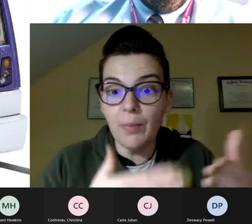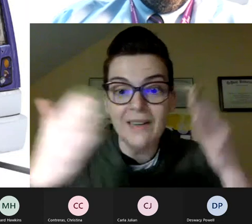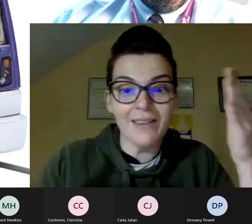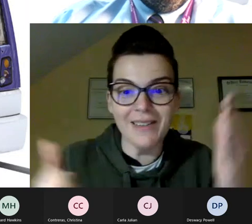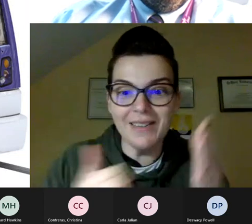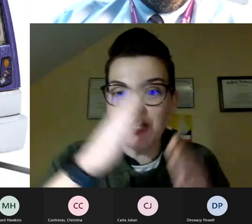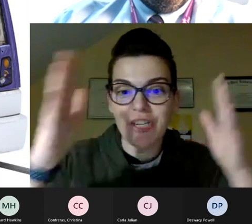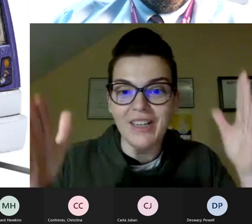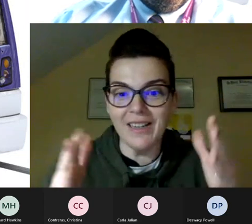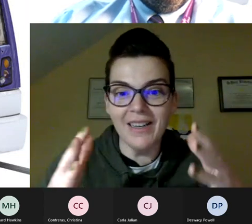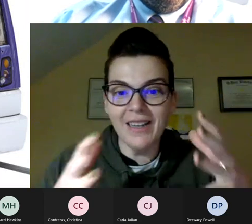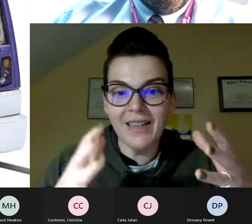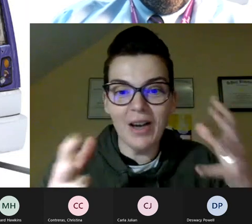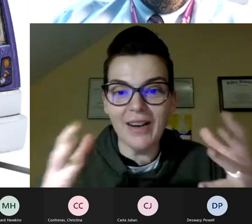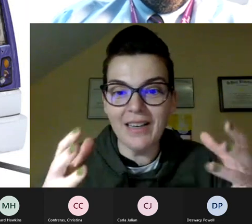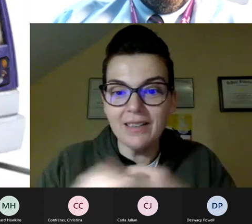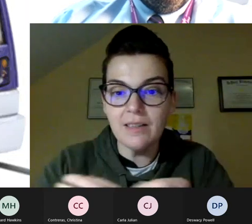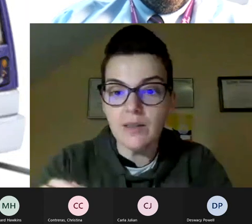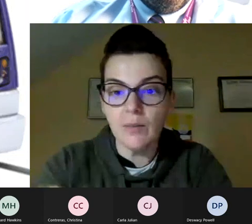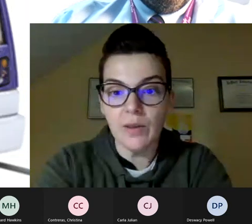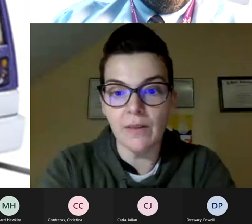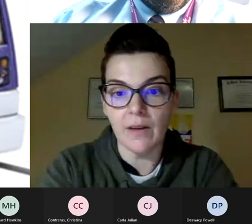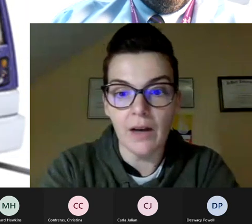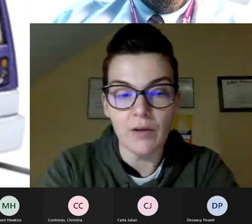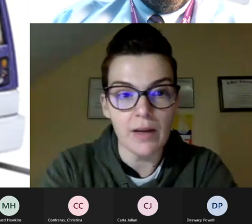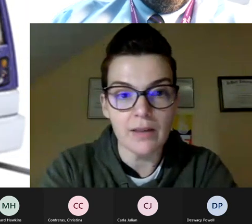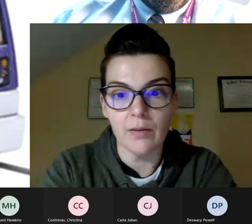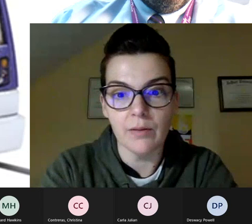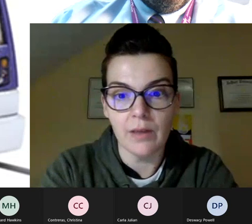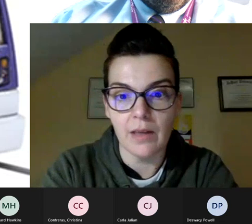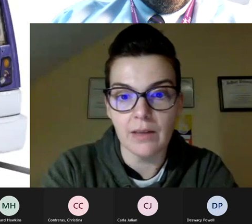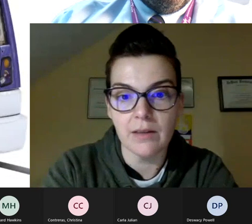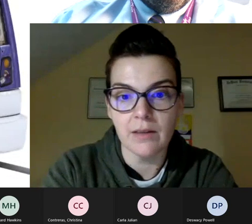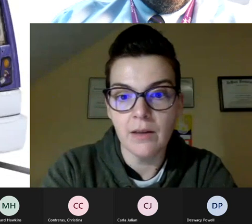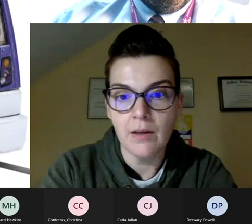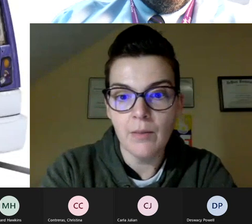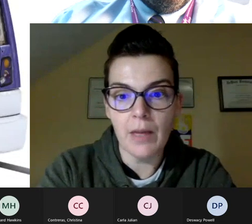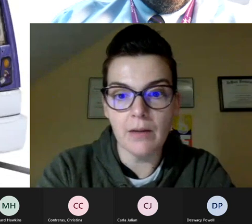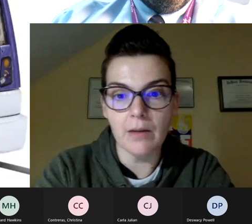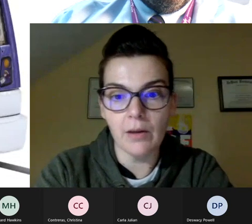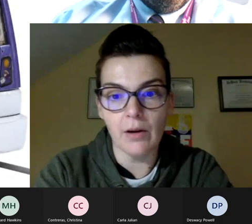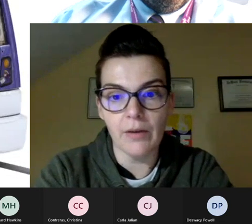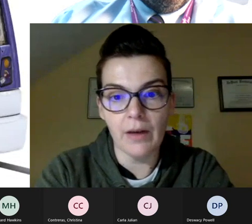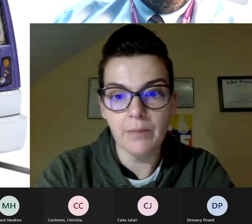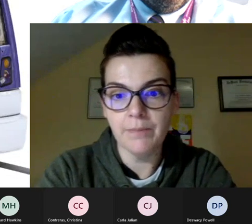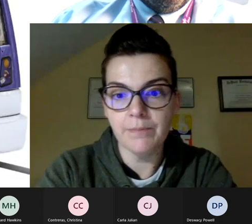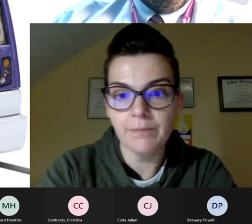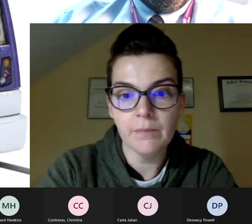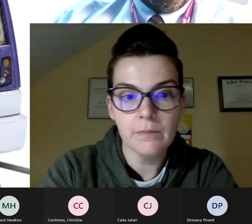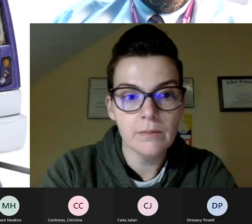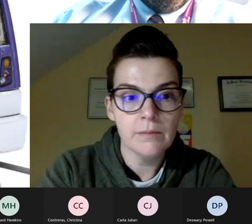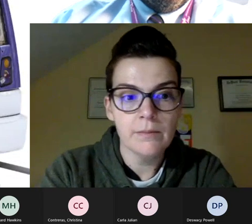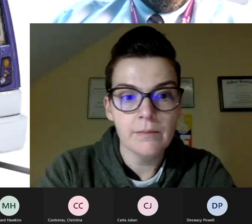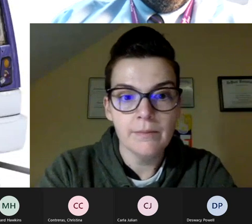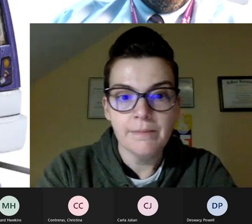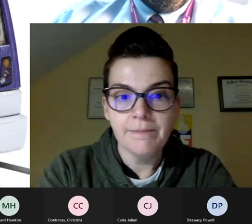Is there a penalization docking system within the contract? I don't think that's been clarified.